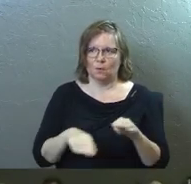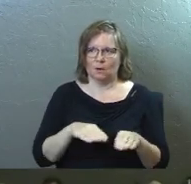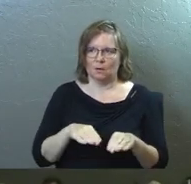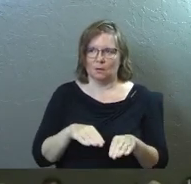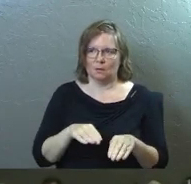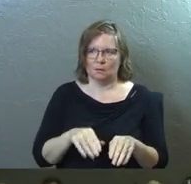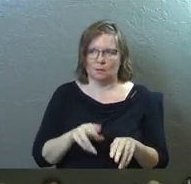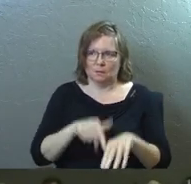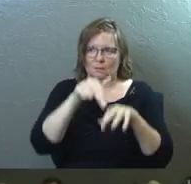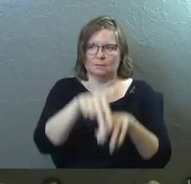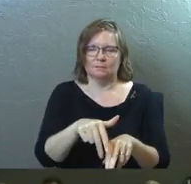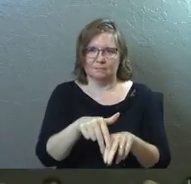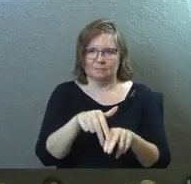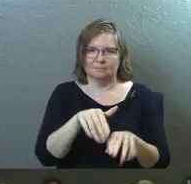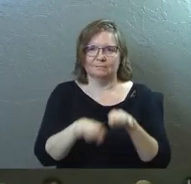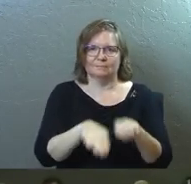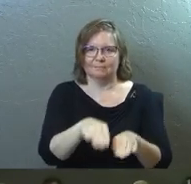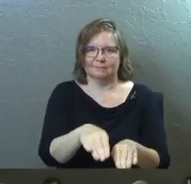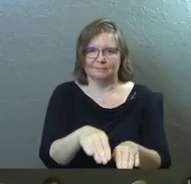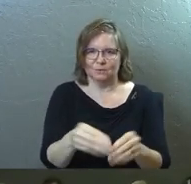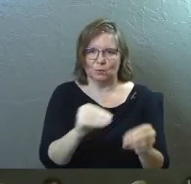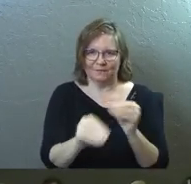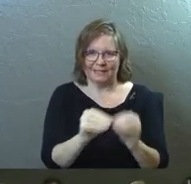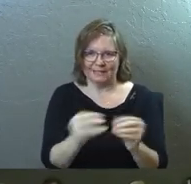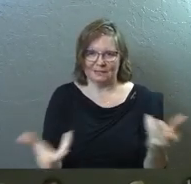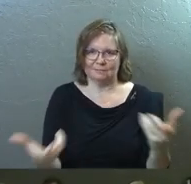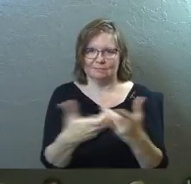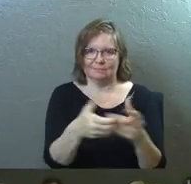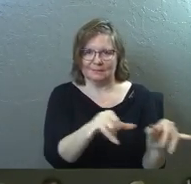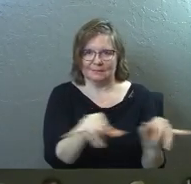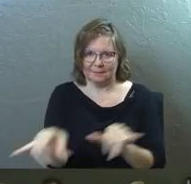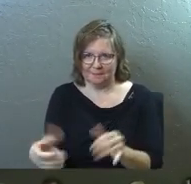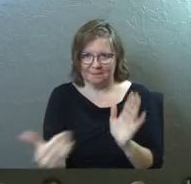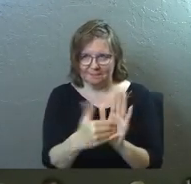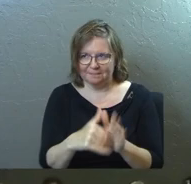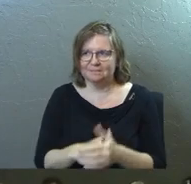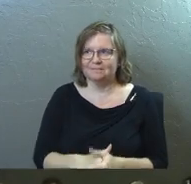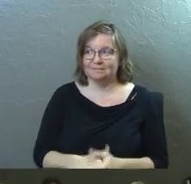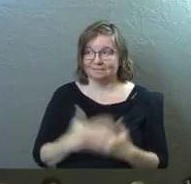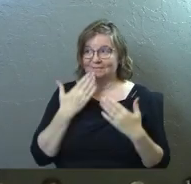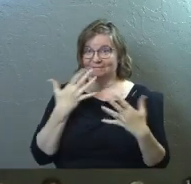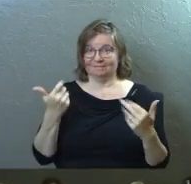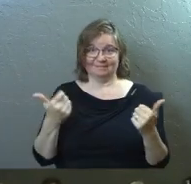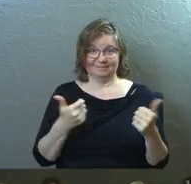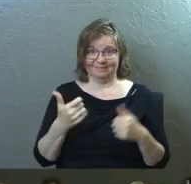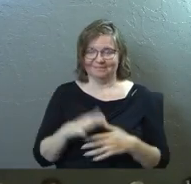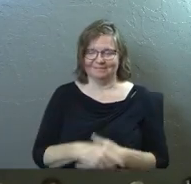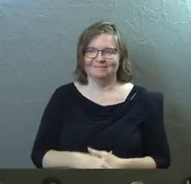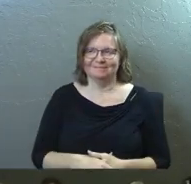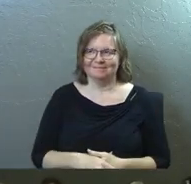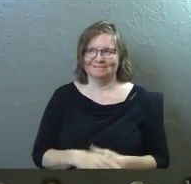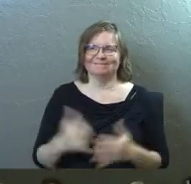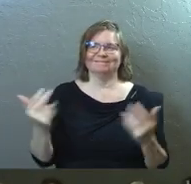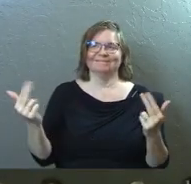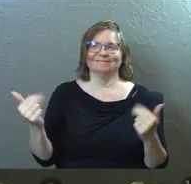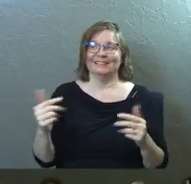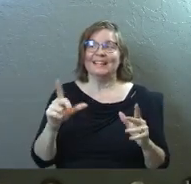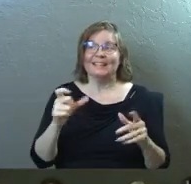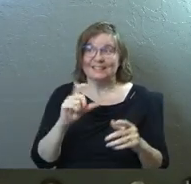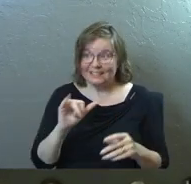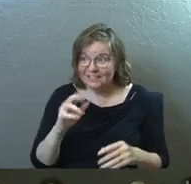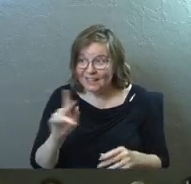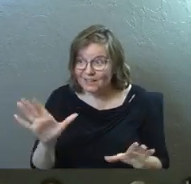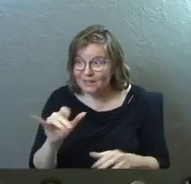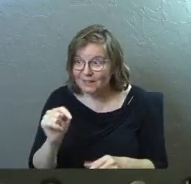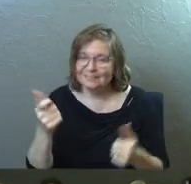back, you're out of step, a little whoop, there you go. Okay, thank you. Yeah, thanks so much. No, thank you. Justin, did I